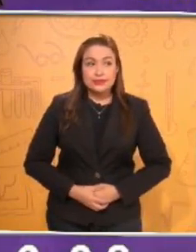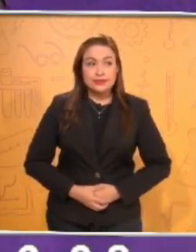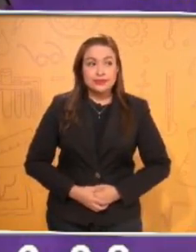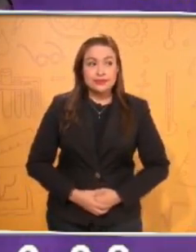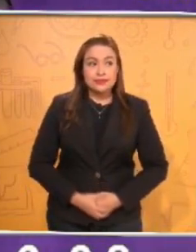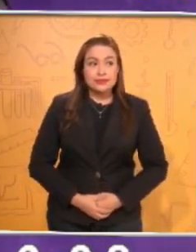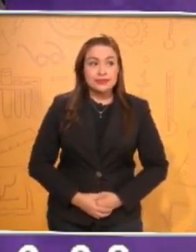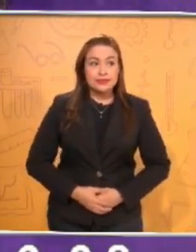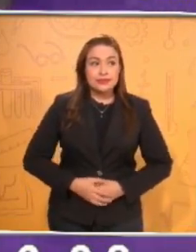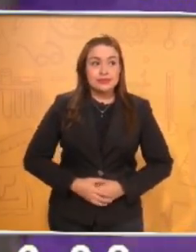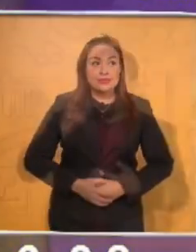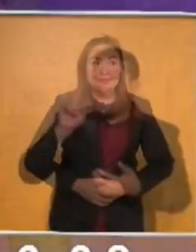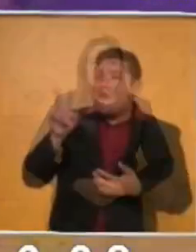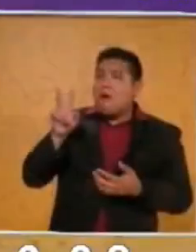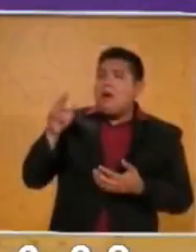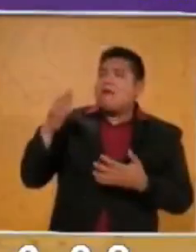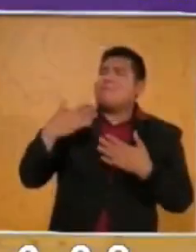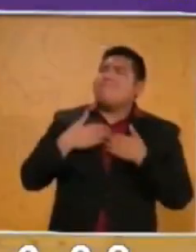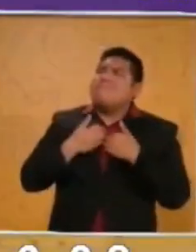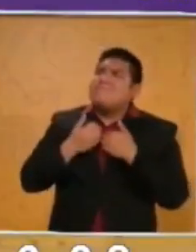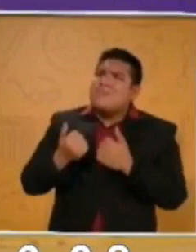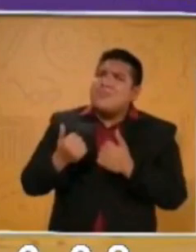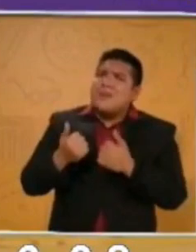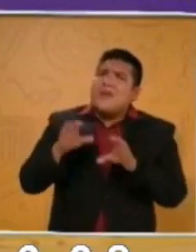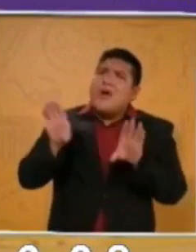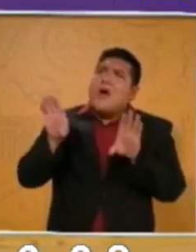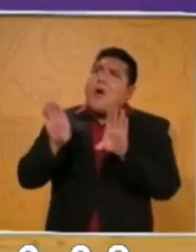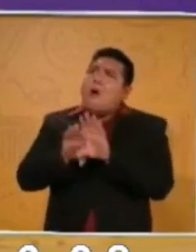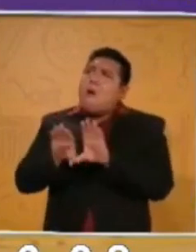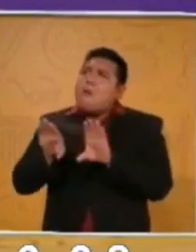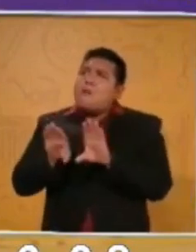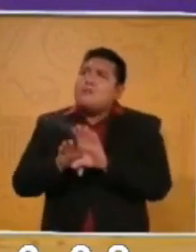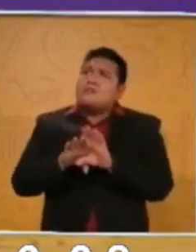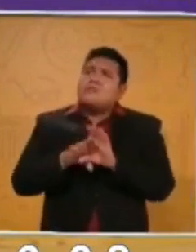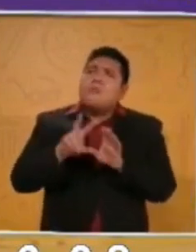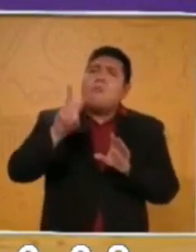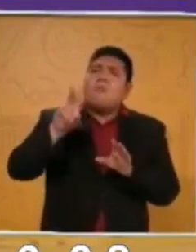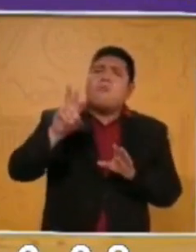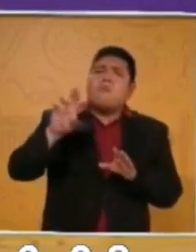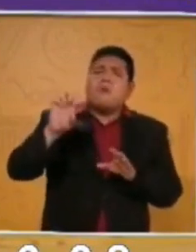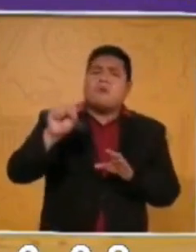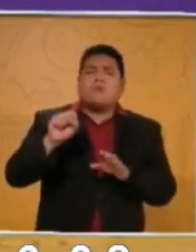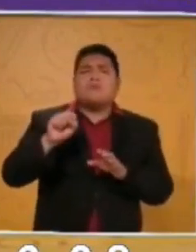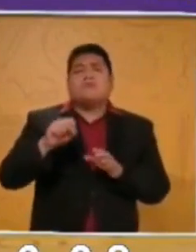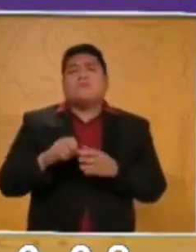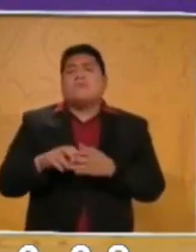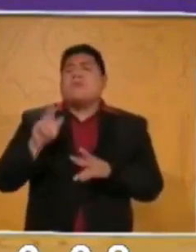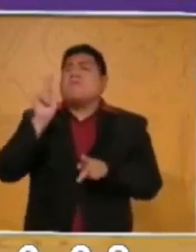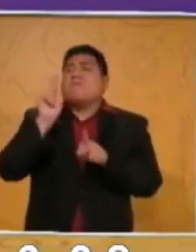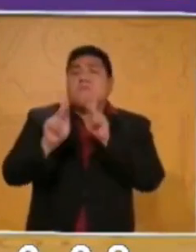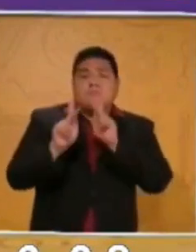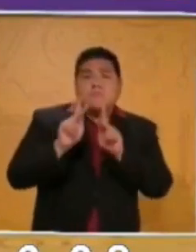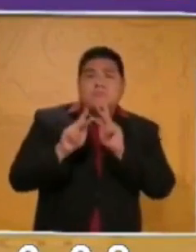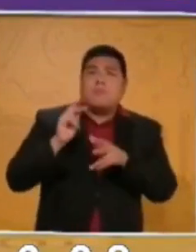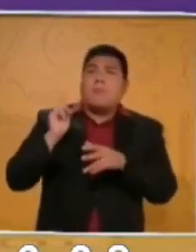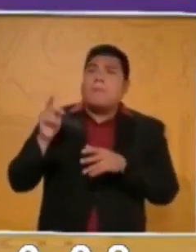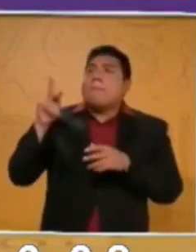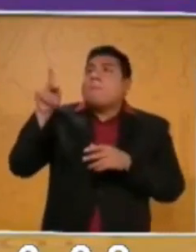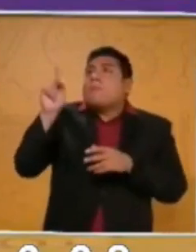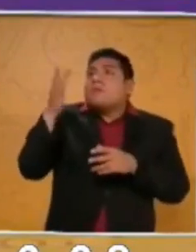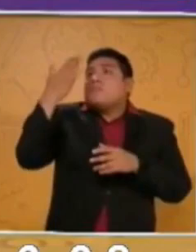Quiero que comprendan cómo es un virus. Hablamos de él y volvemos a mencionarlo, pero no tenemos una